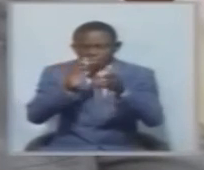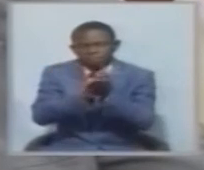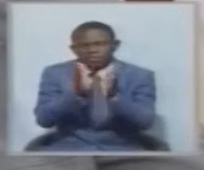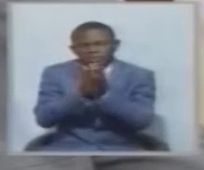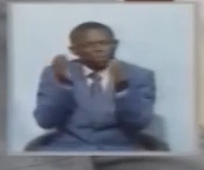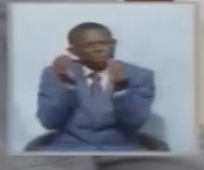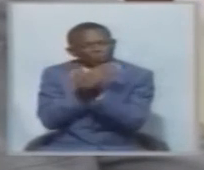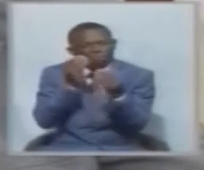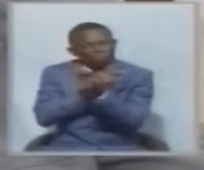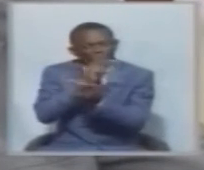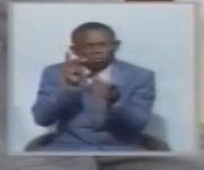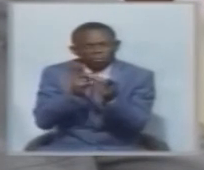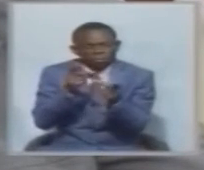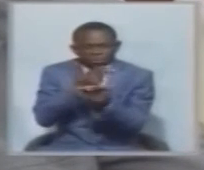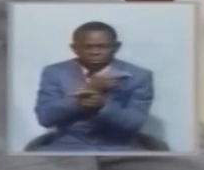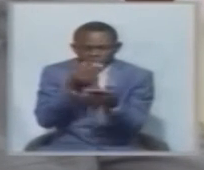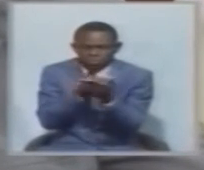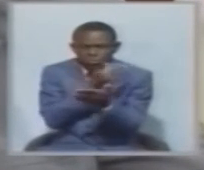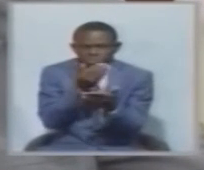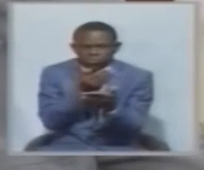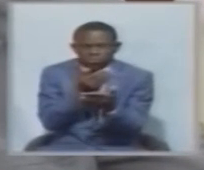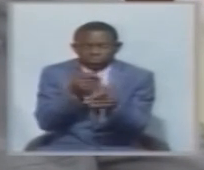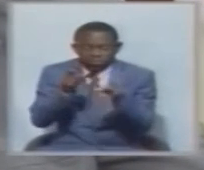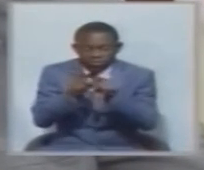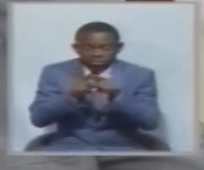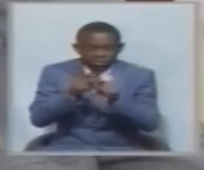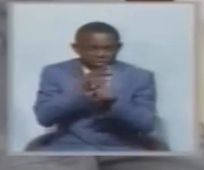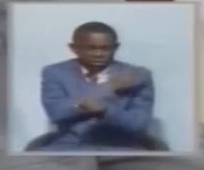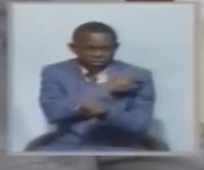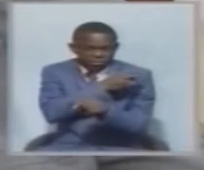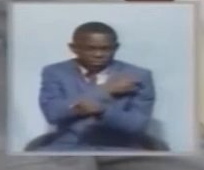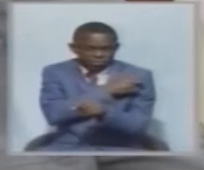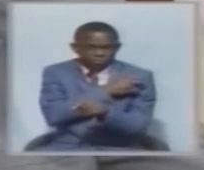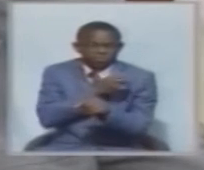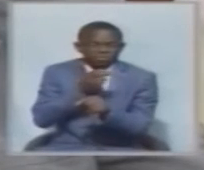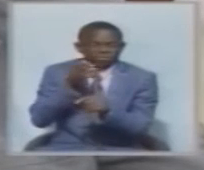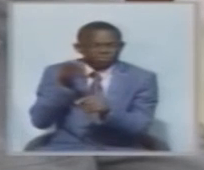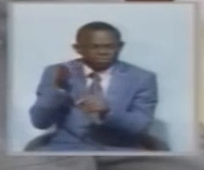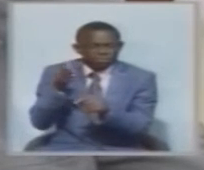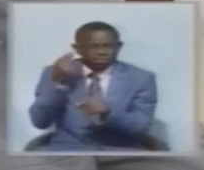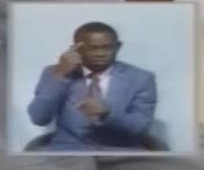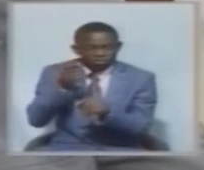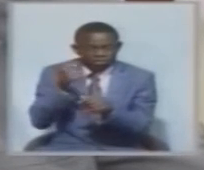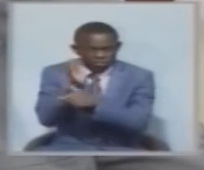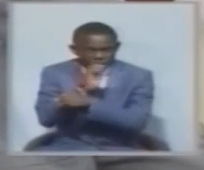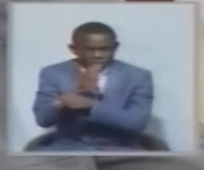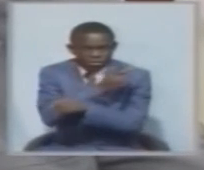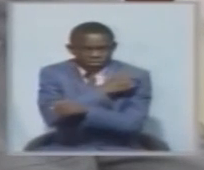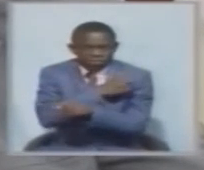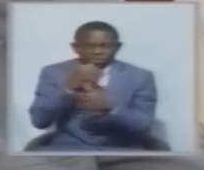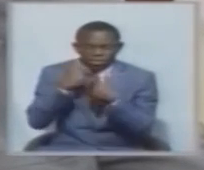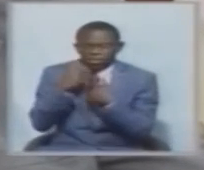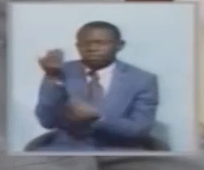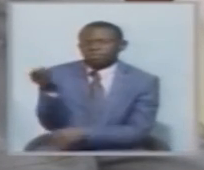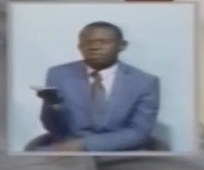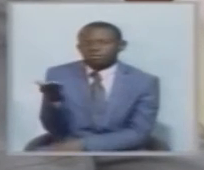put aside. We have the mobile clinic site. So there are a number of things that are happening in